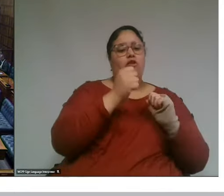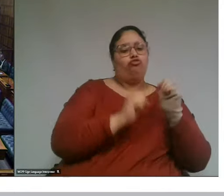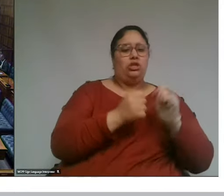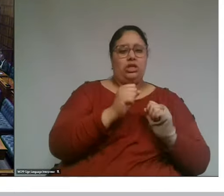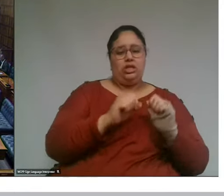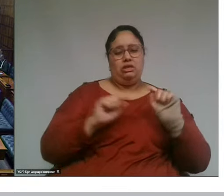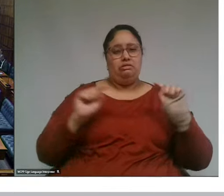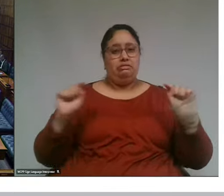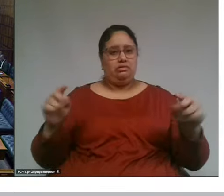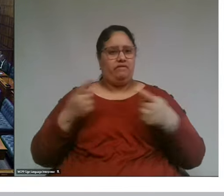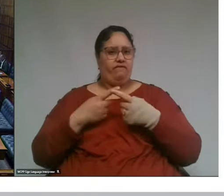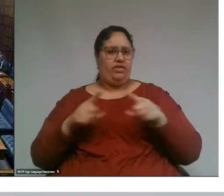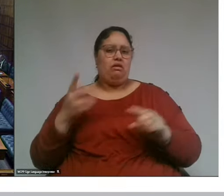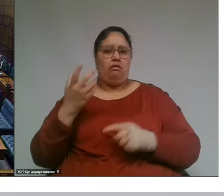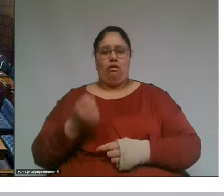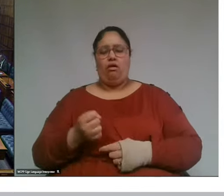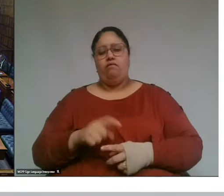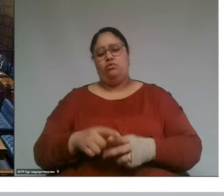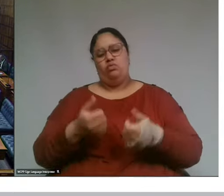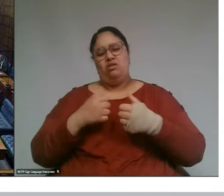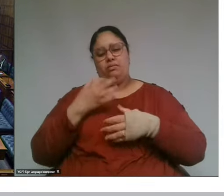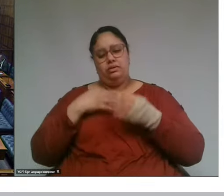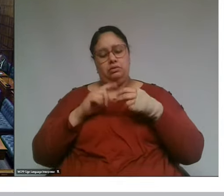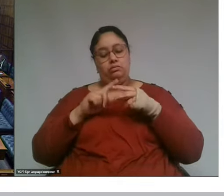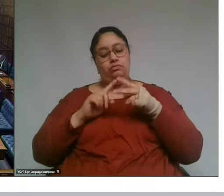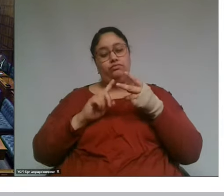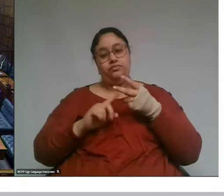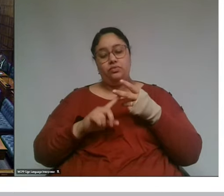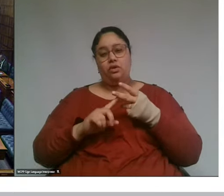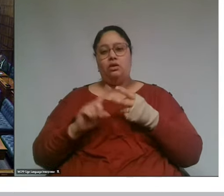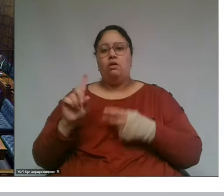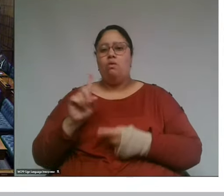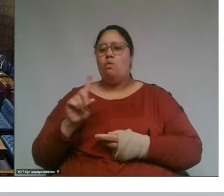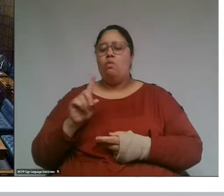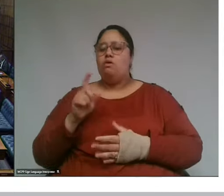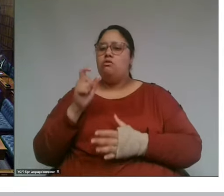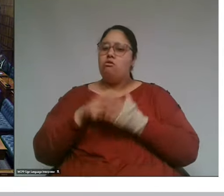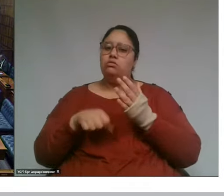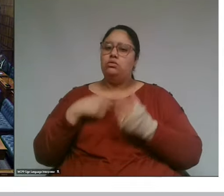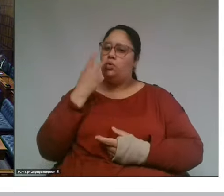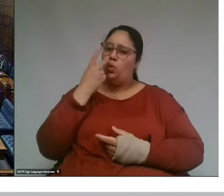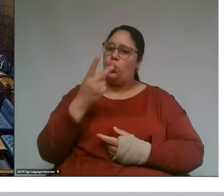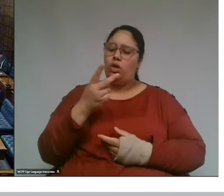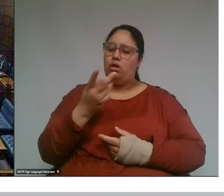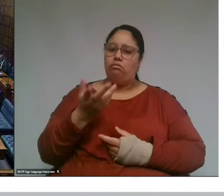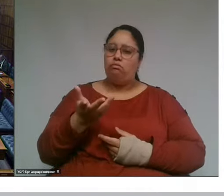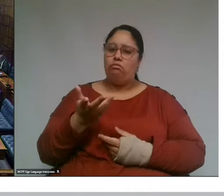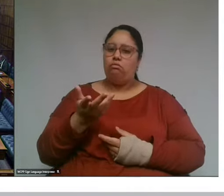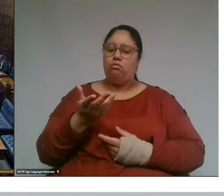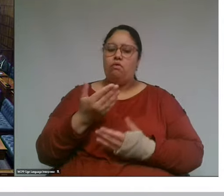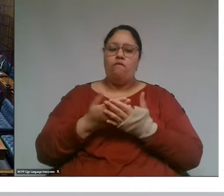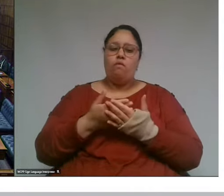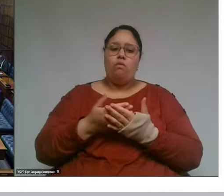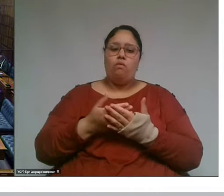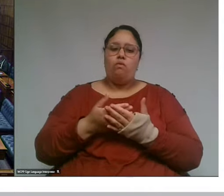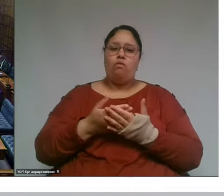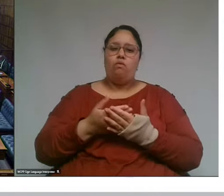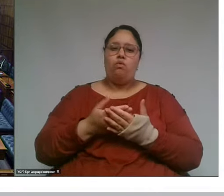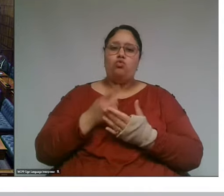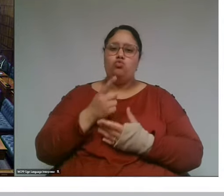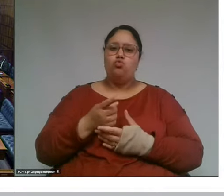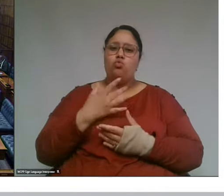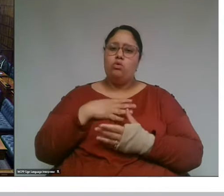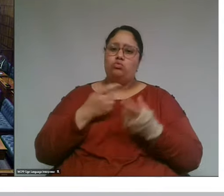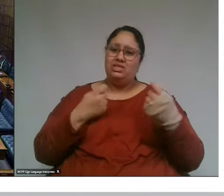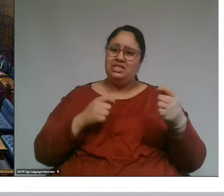so if you could just help us the second one is so so what amounts are we looking at in terms of uh that you intend to